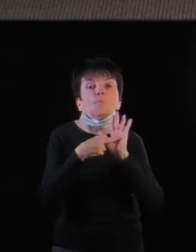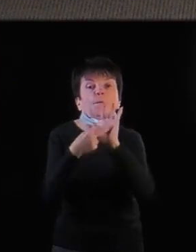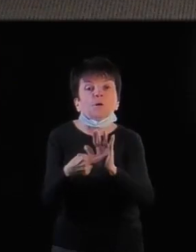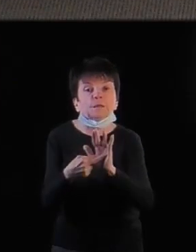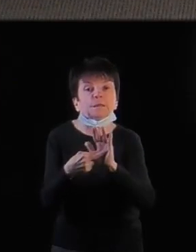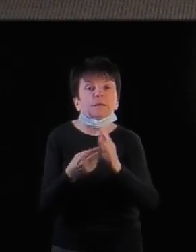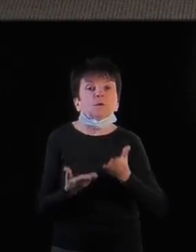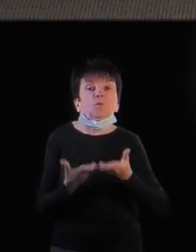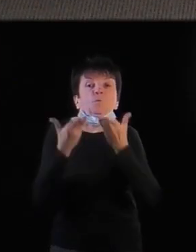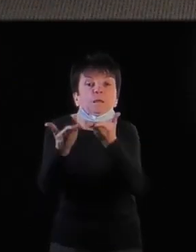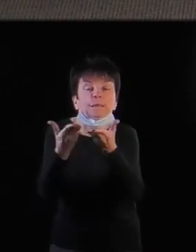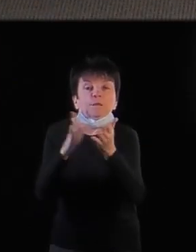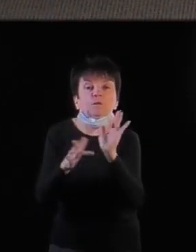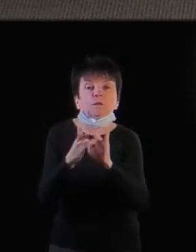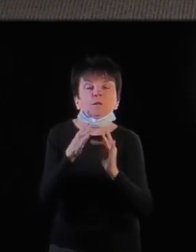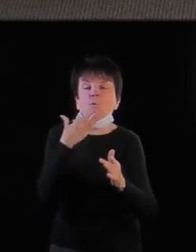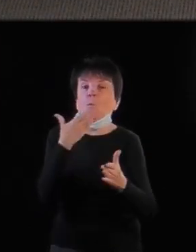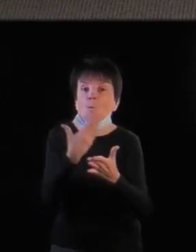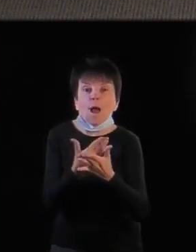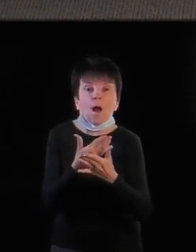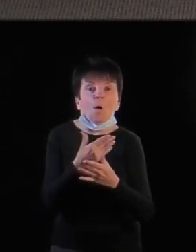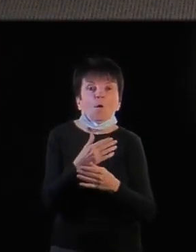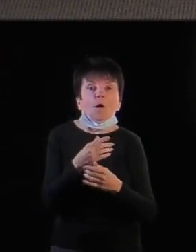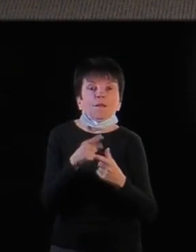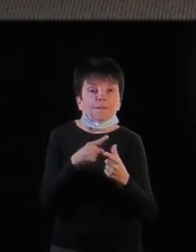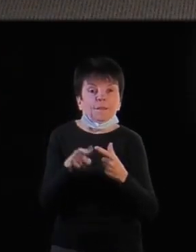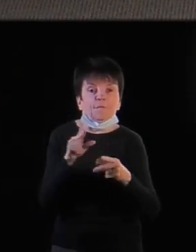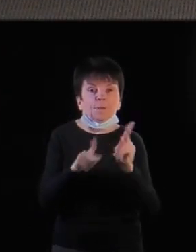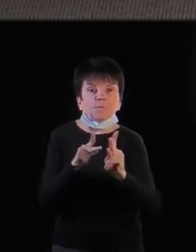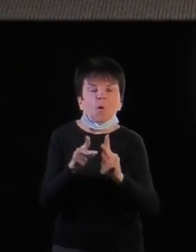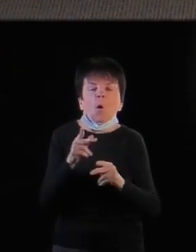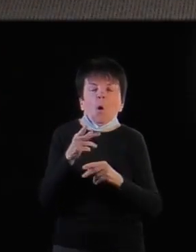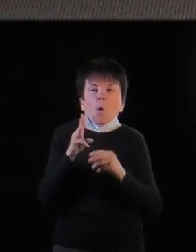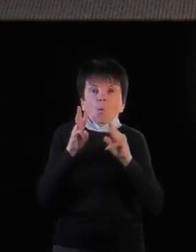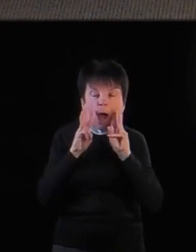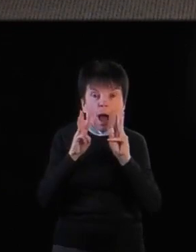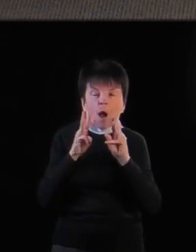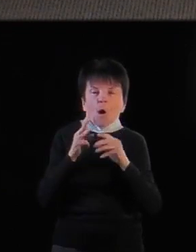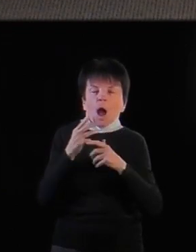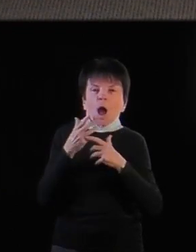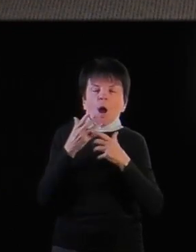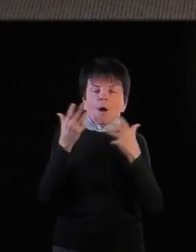way that people just go, "Wow, that's amazing. I want some of that.